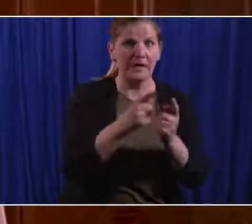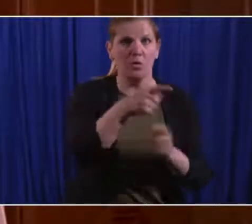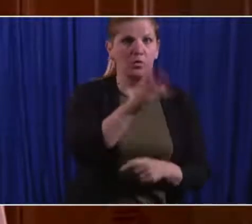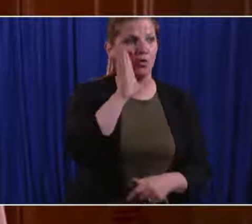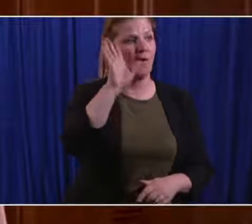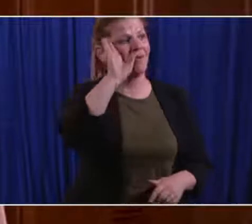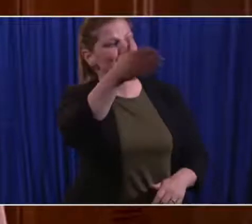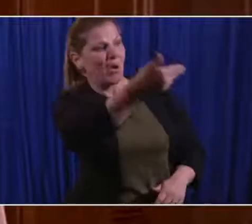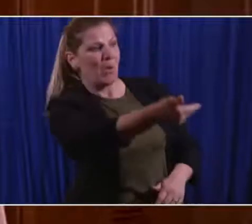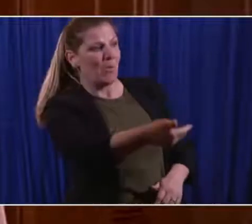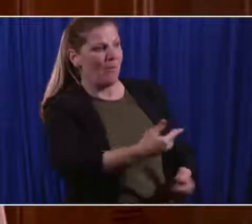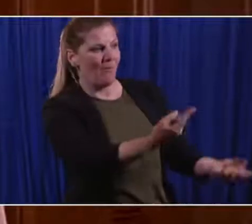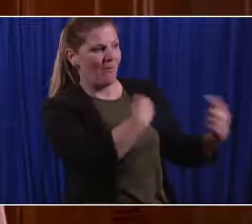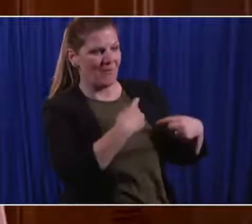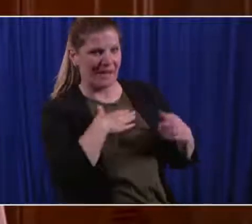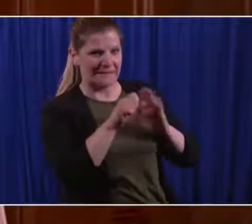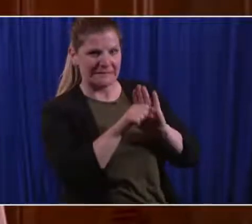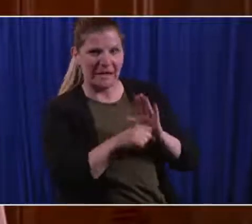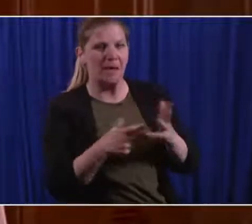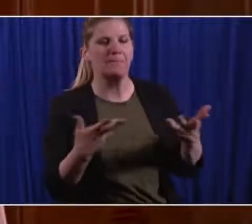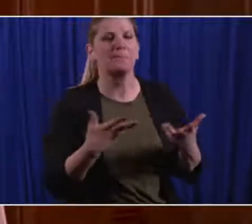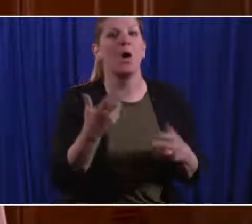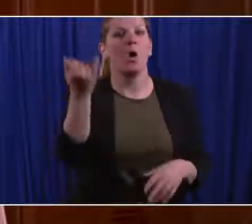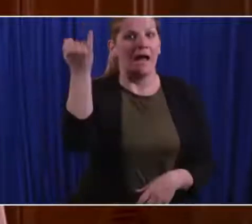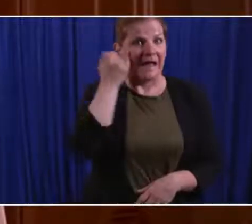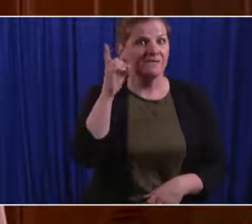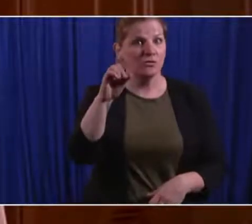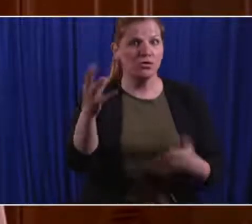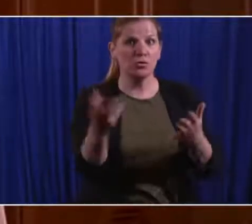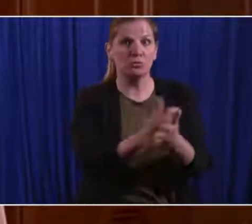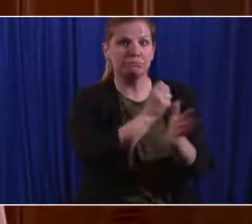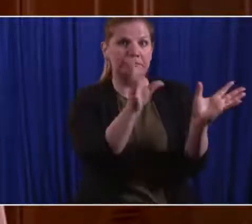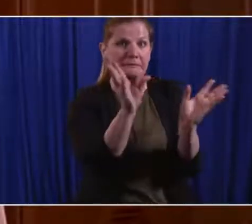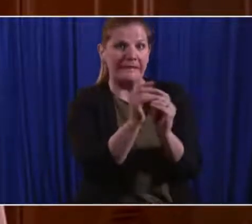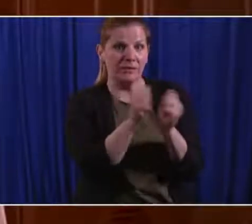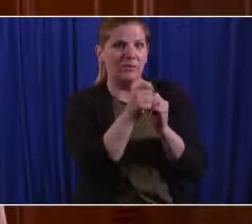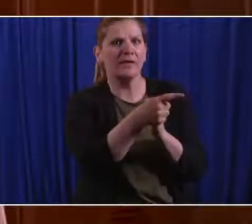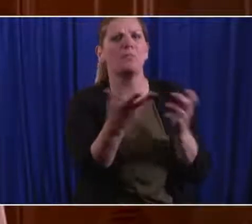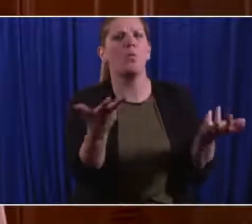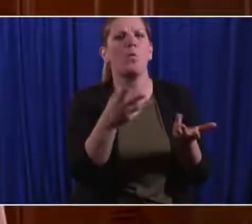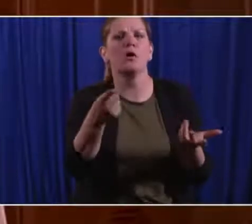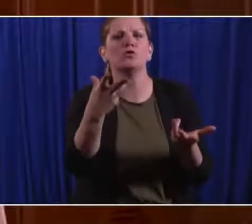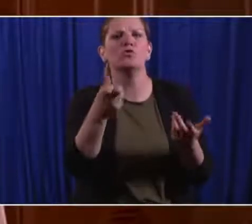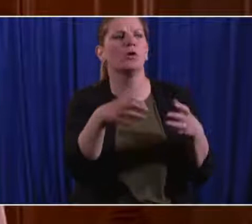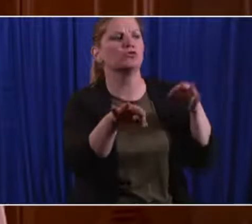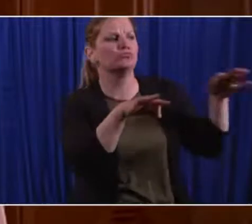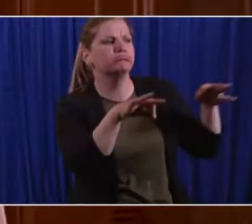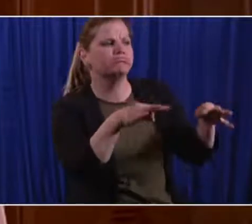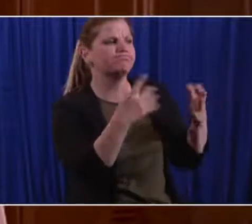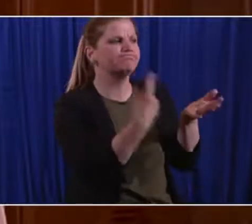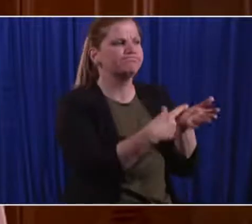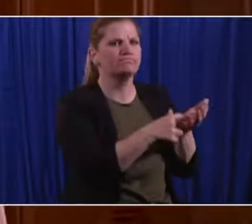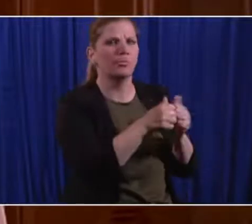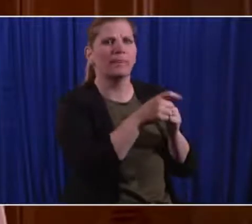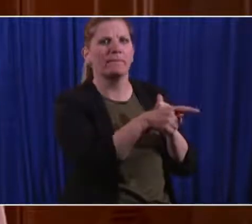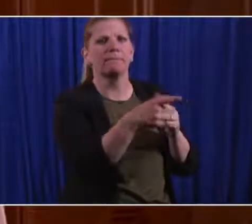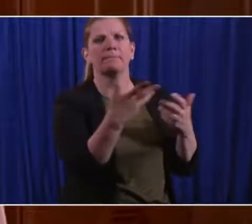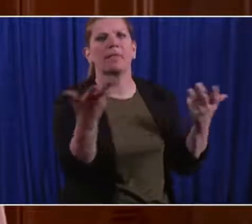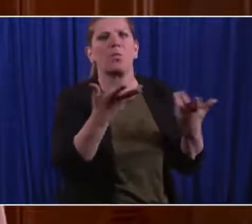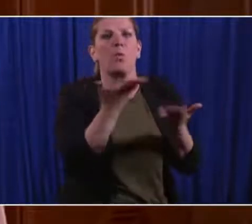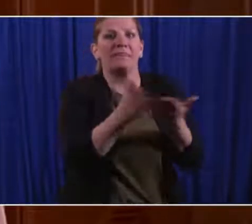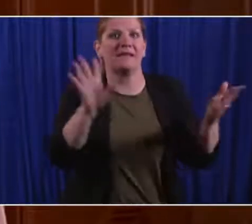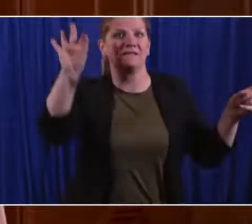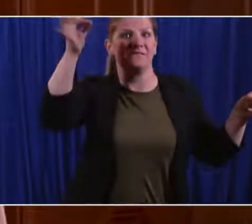And what is it that you would want to say to him? Is there anything the federal government isn't doing right now that Ohio needs from it?